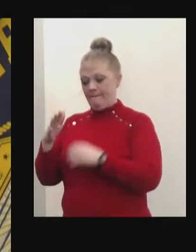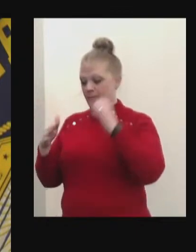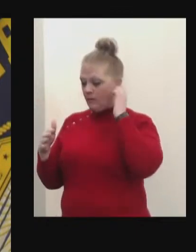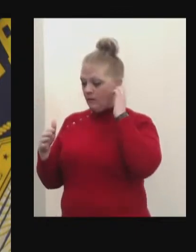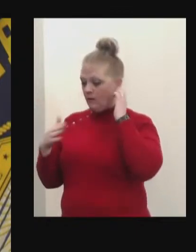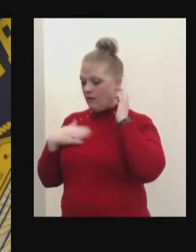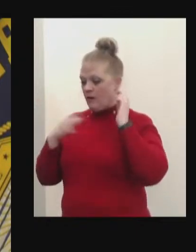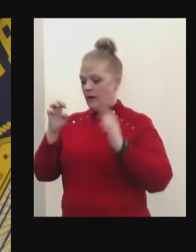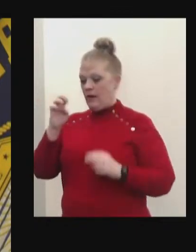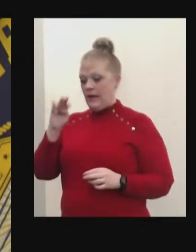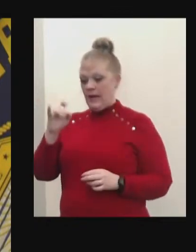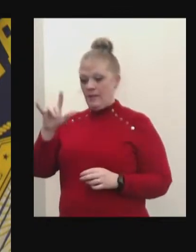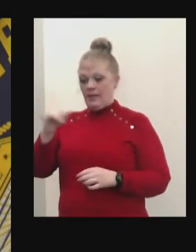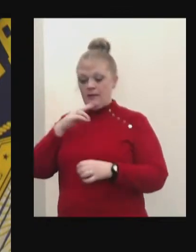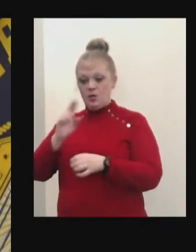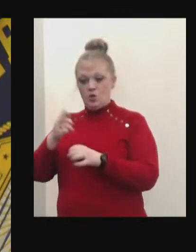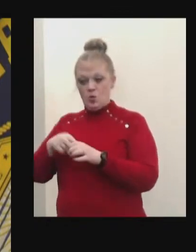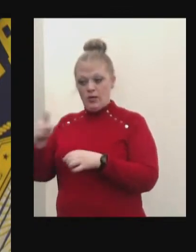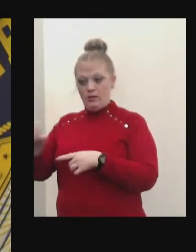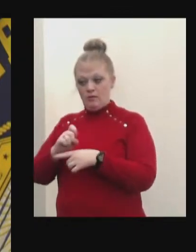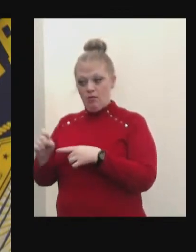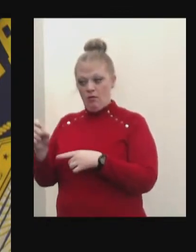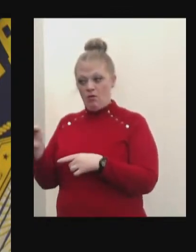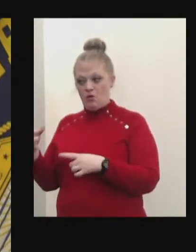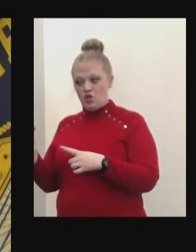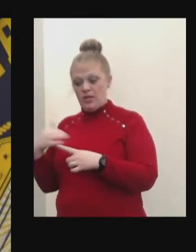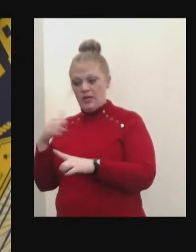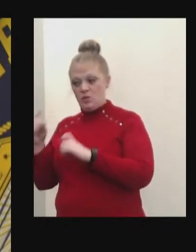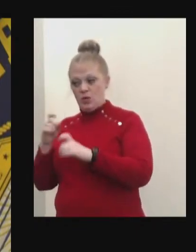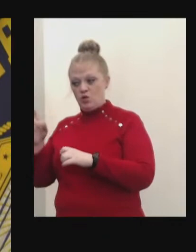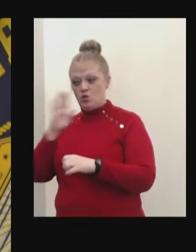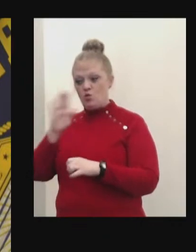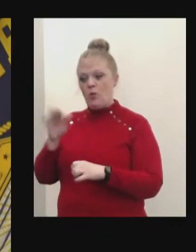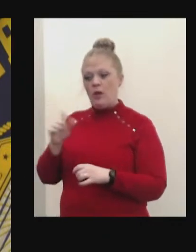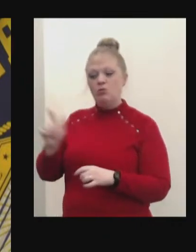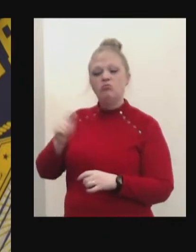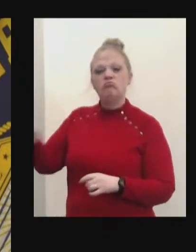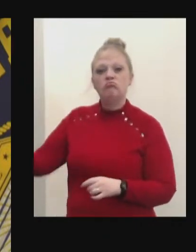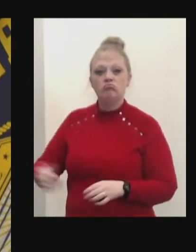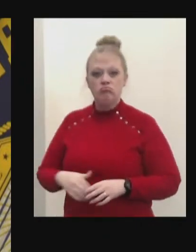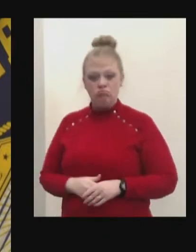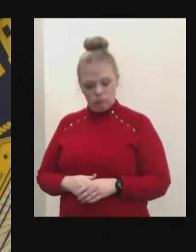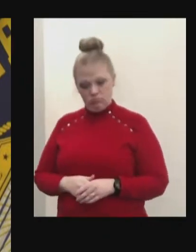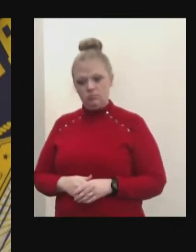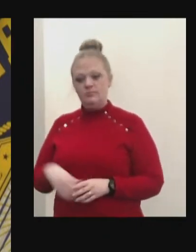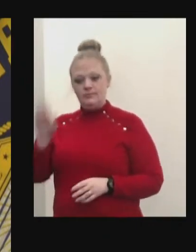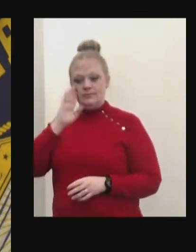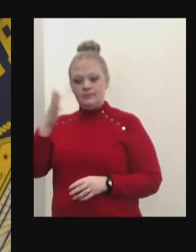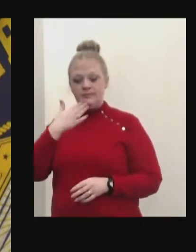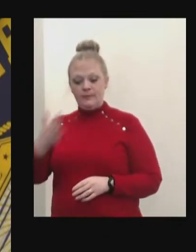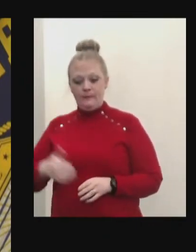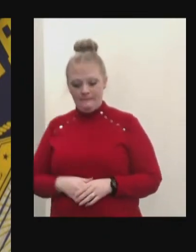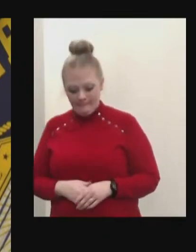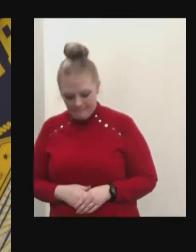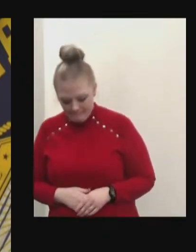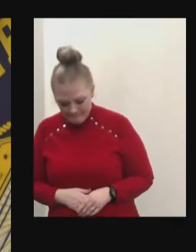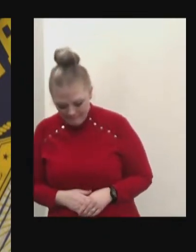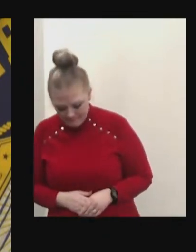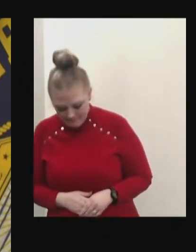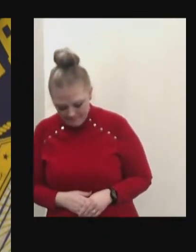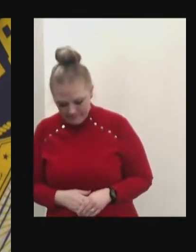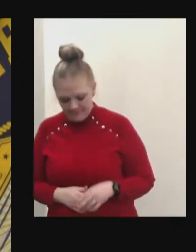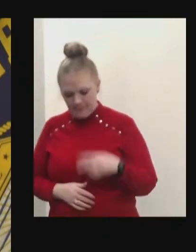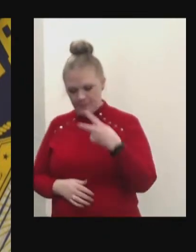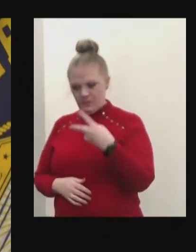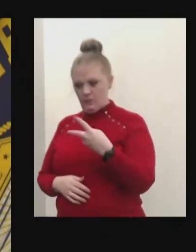Watkins is joining this call, and she has questions, so I will defer to her. Hi there, thank you. I have two quick